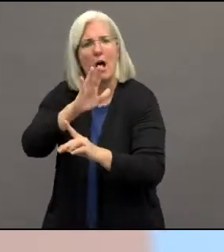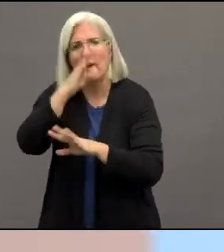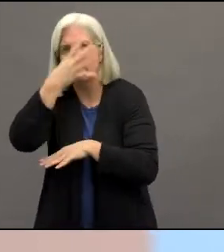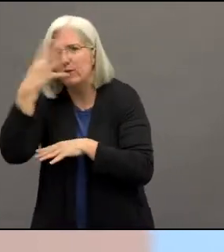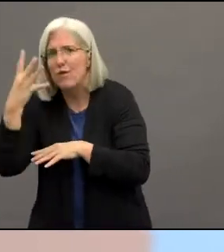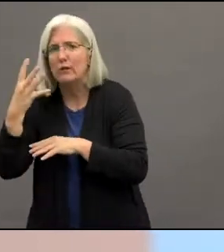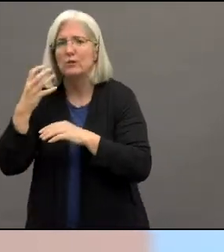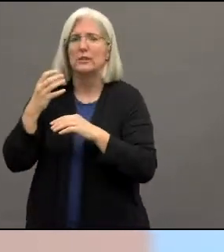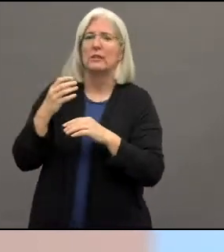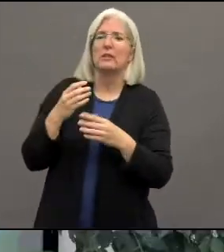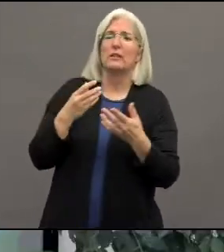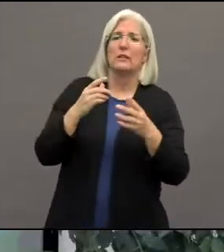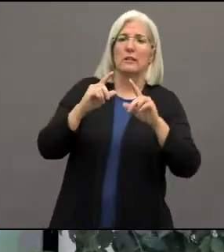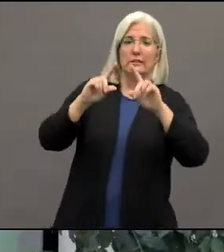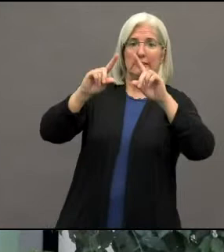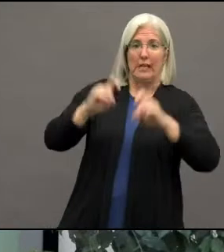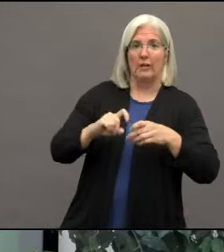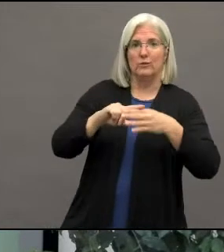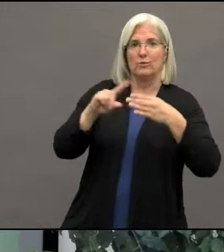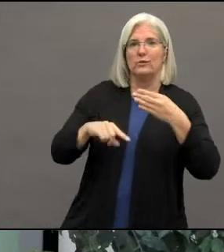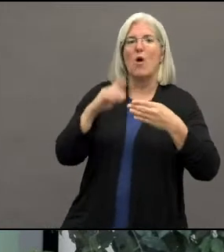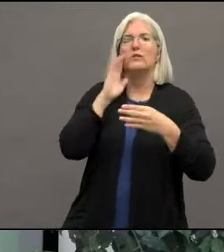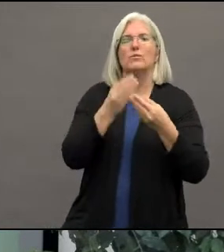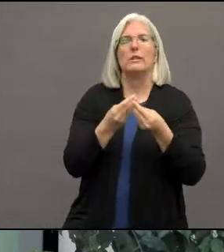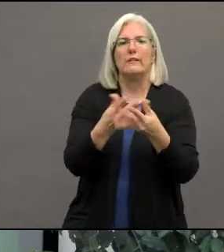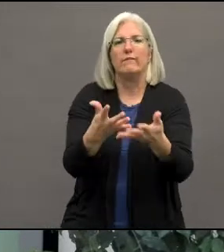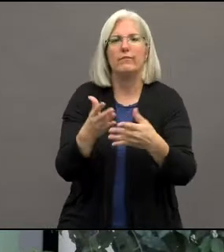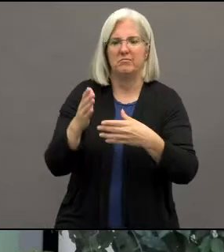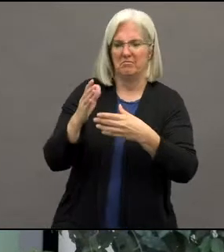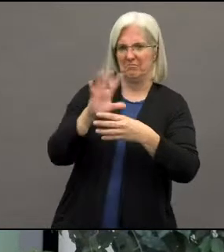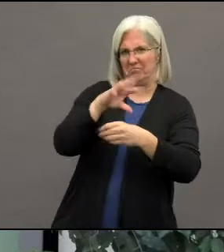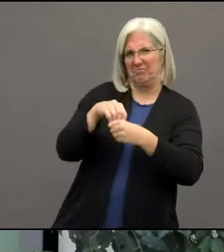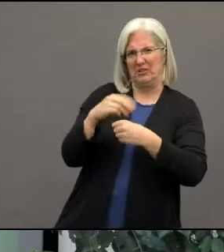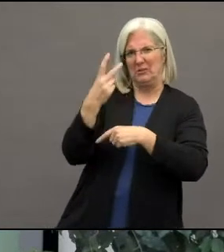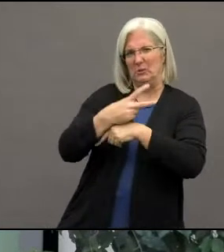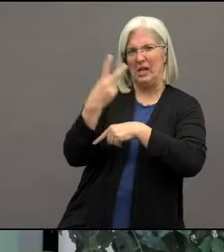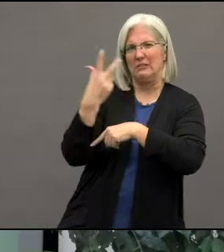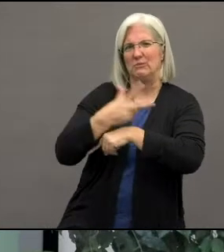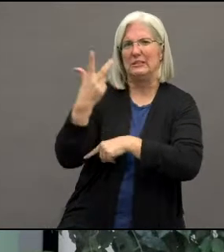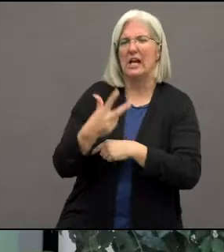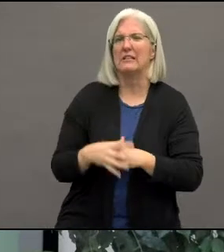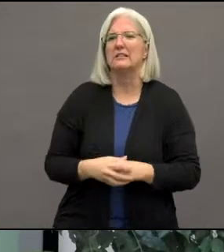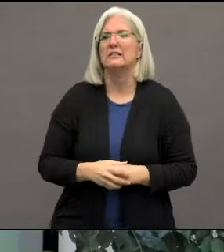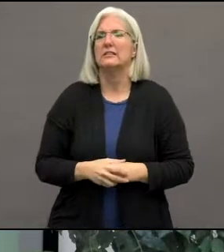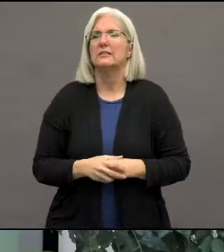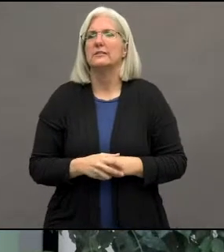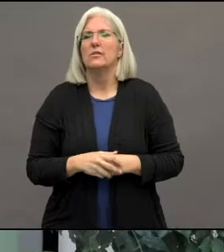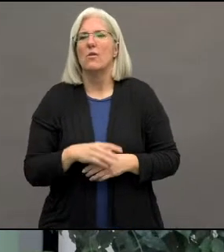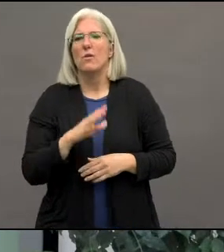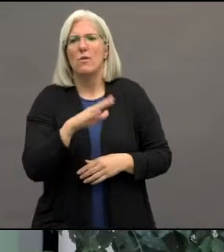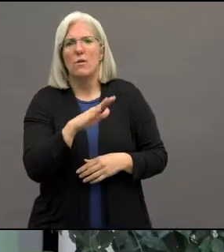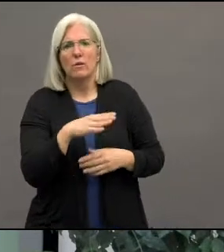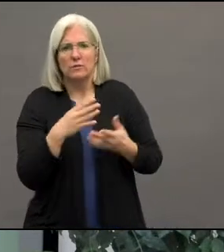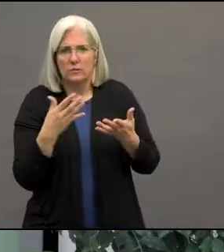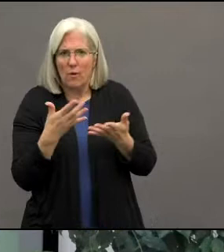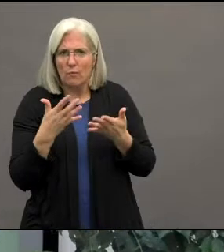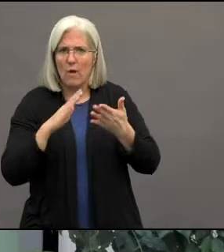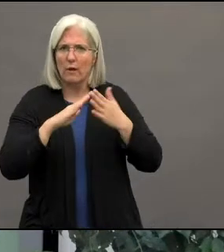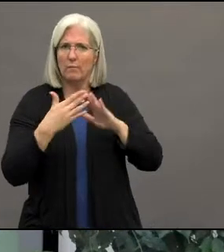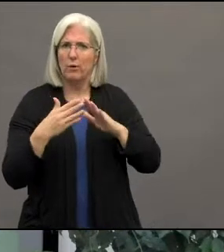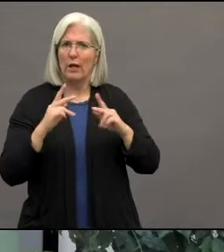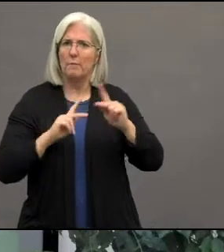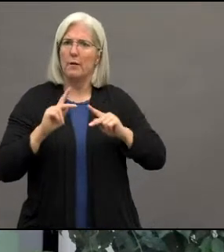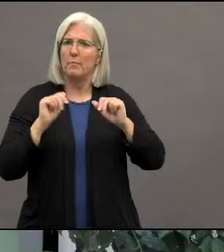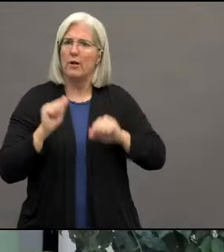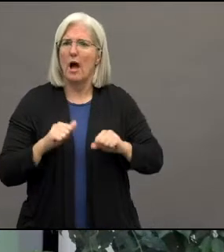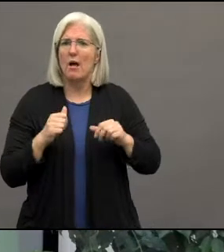days. So what should community members do if they're at a restaurant, outdoor dining, or at a